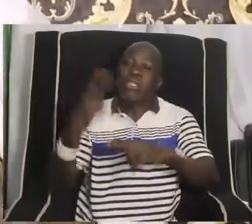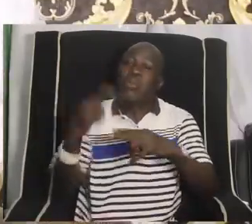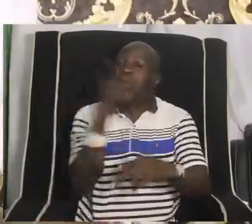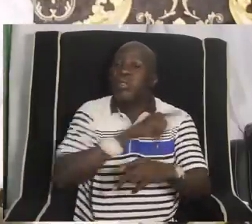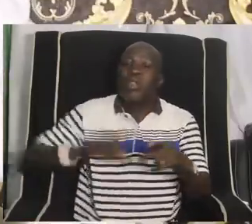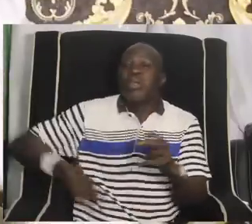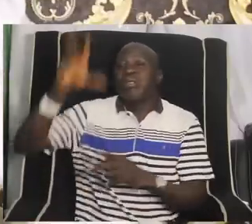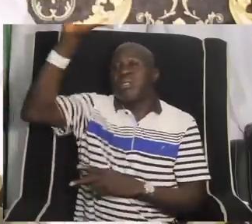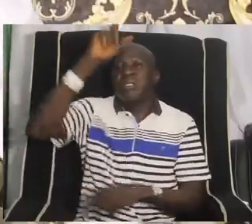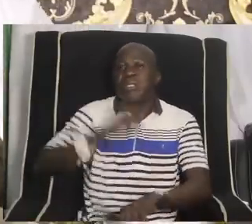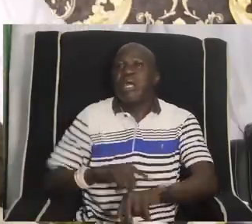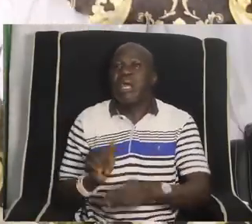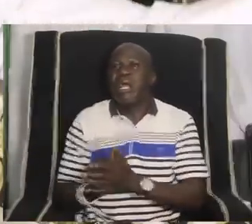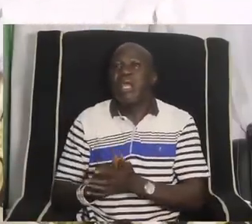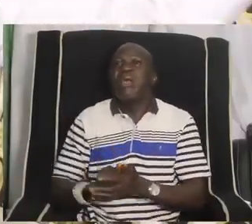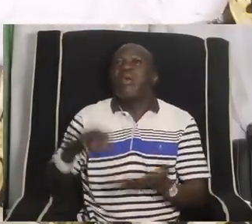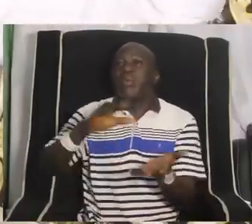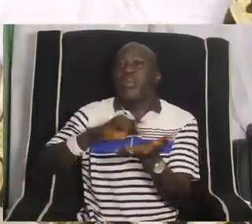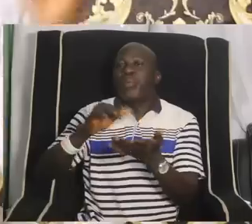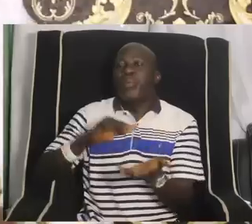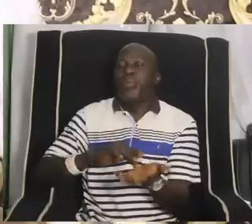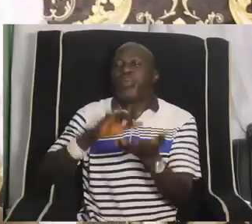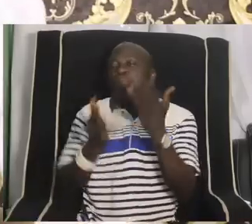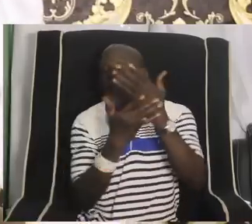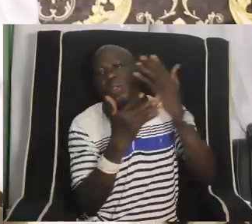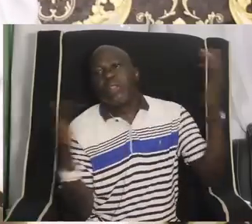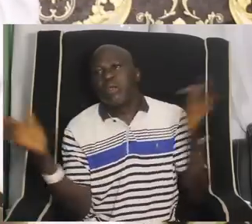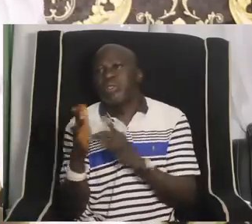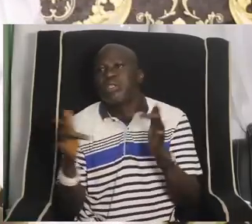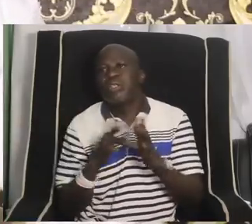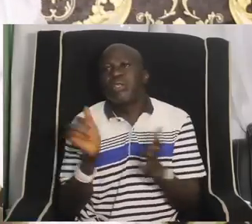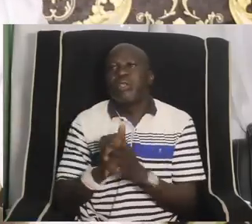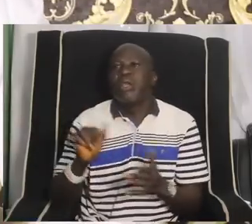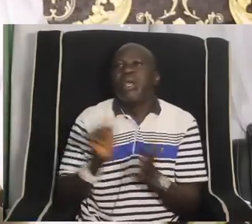the name of Jesus to return. Lord of Jesus.